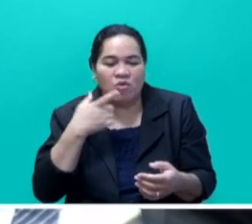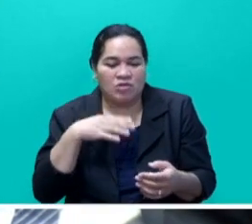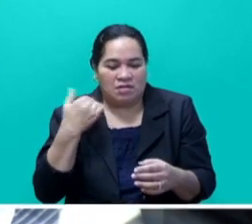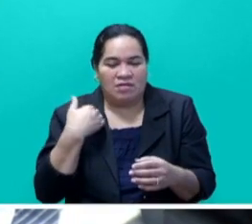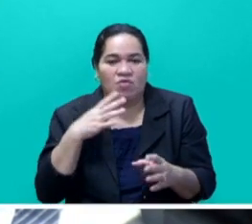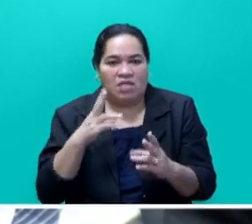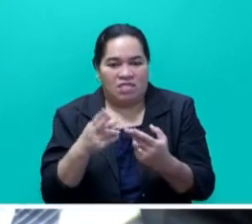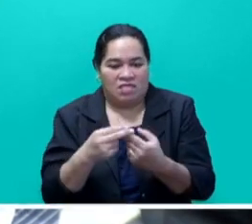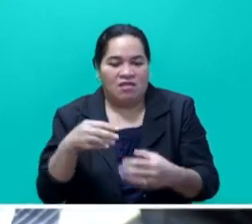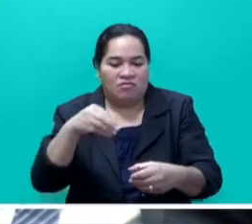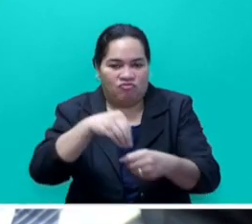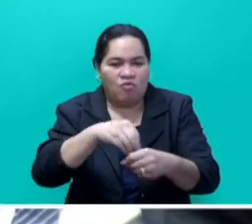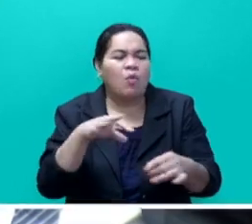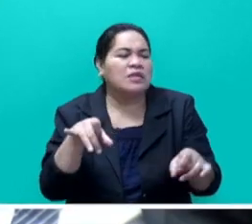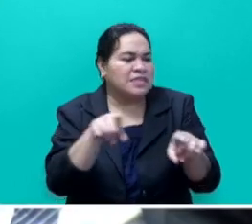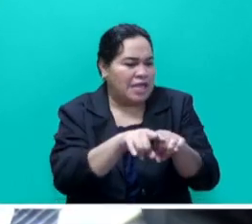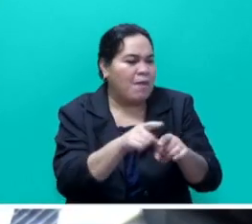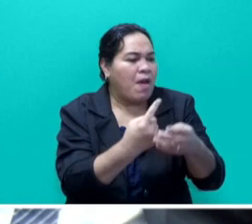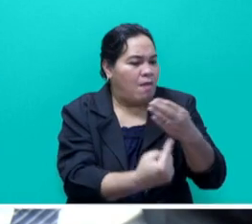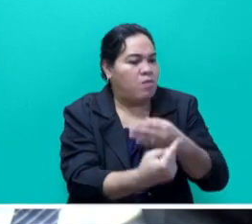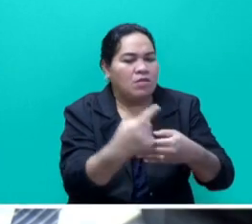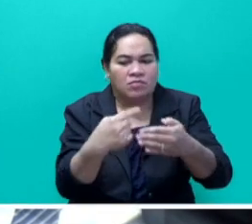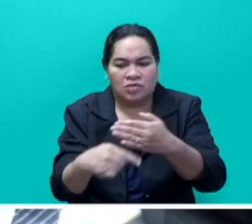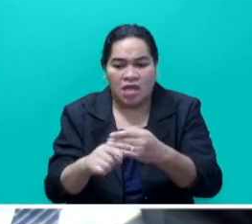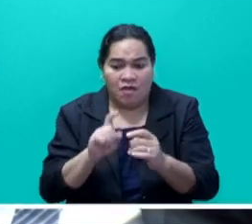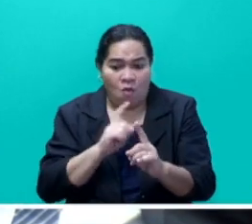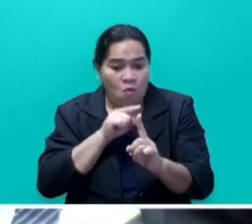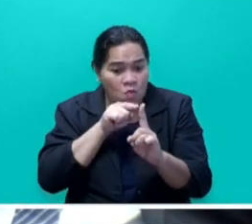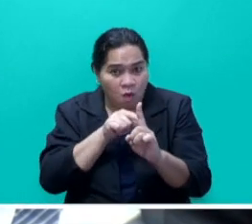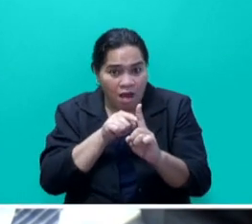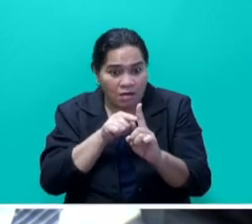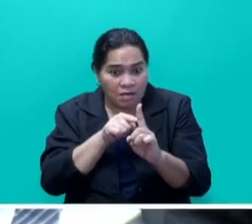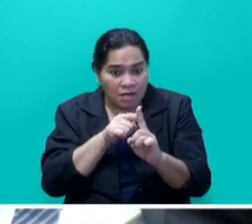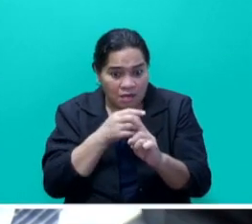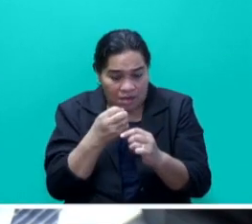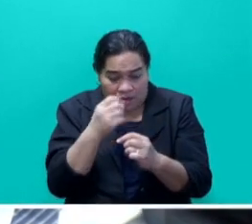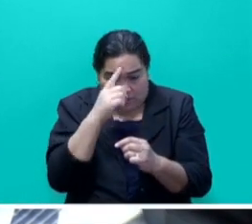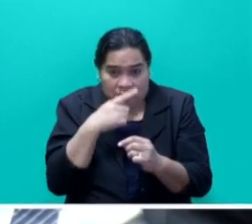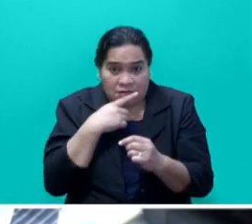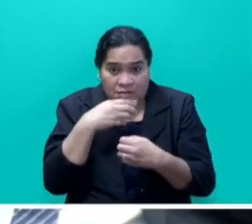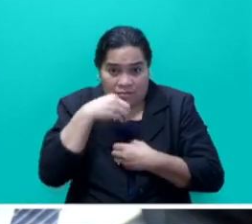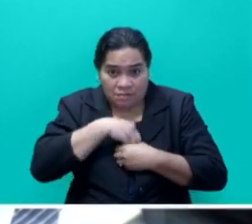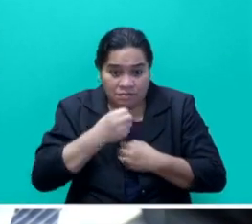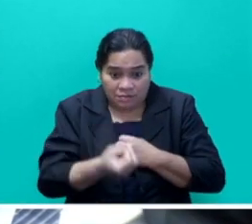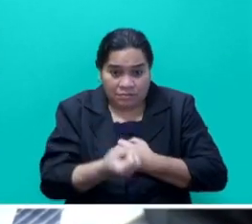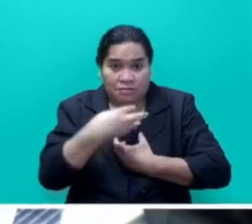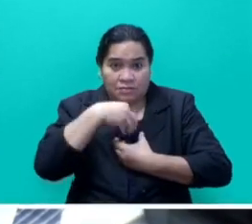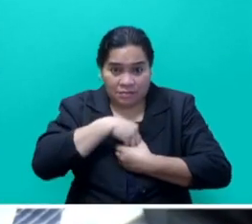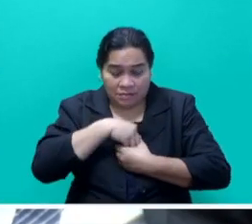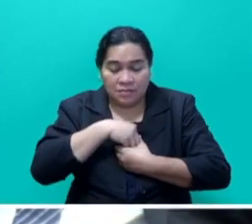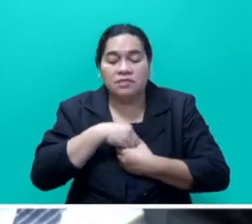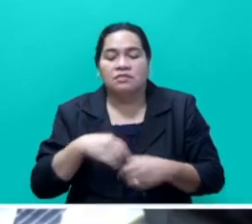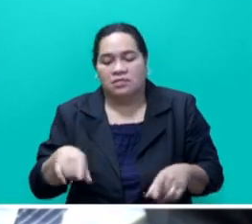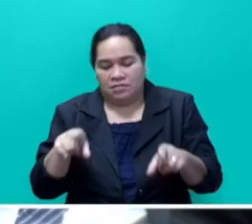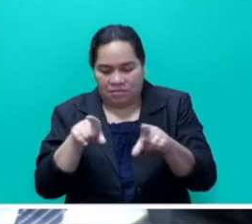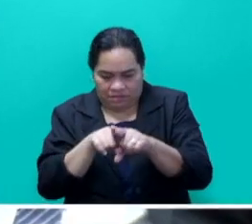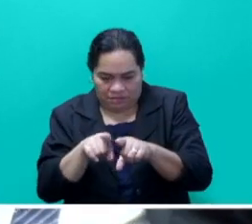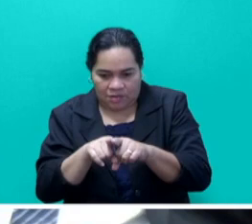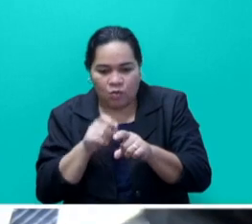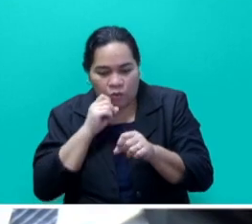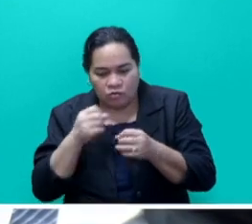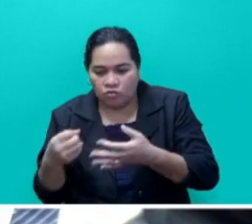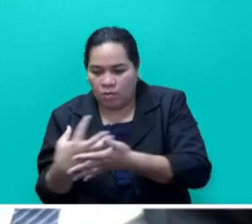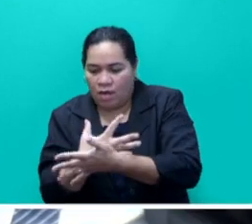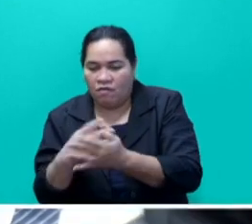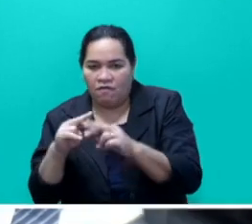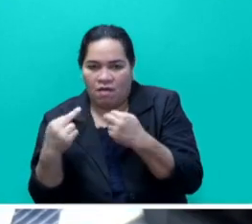consistent with all the other cases as well. Once a member of the family, and in this instance, a member of the force